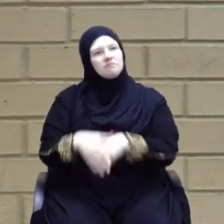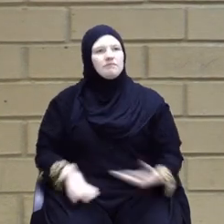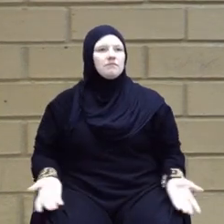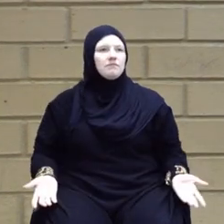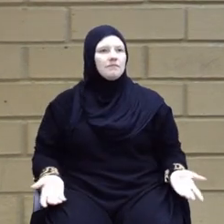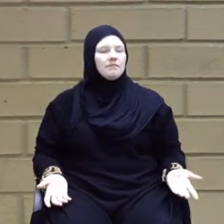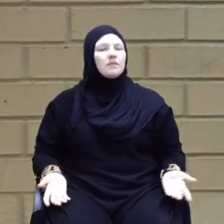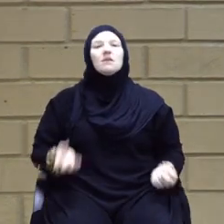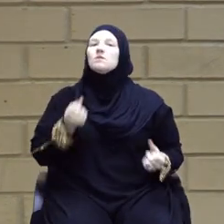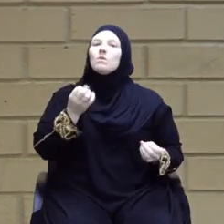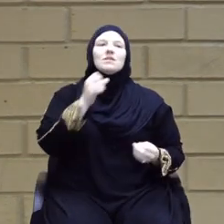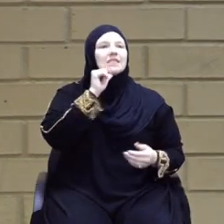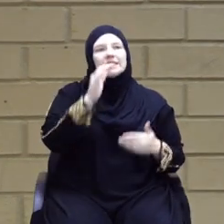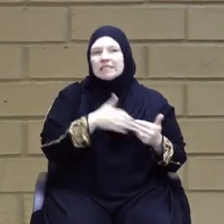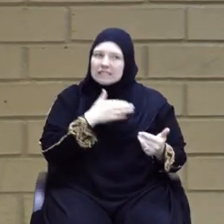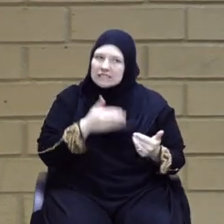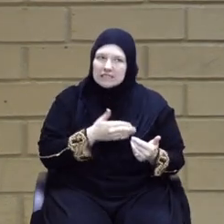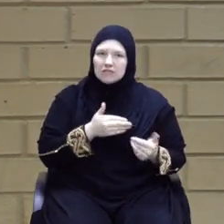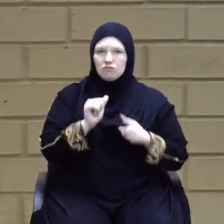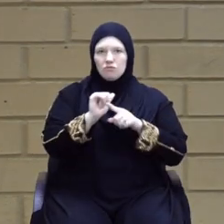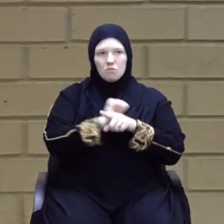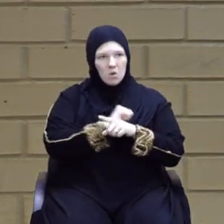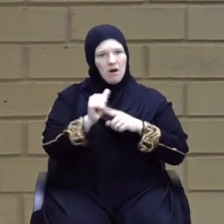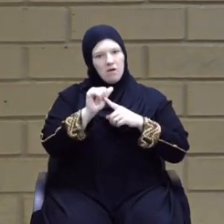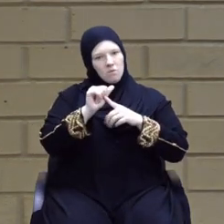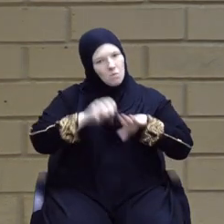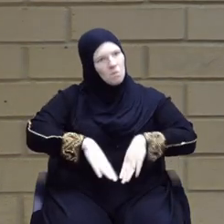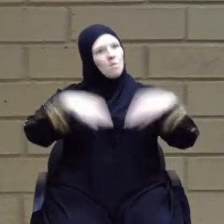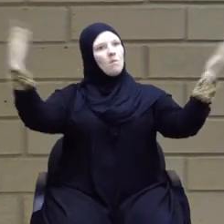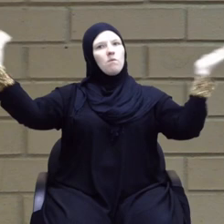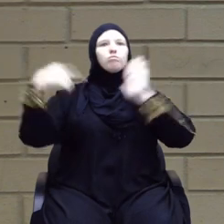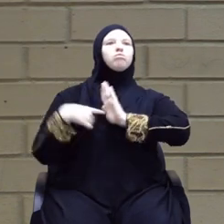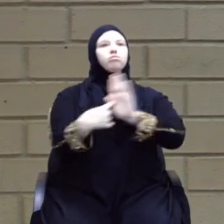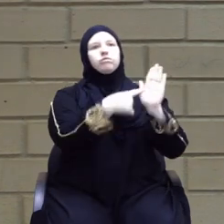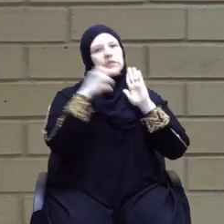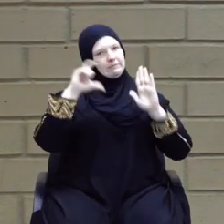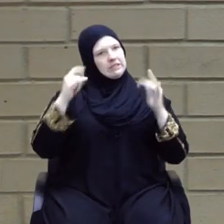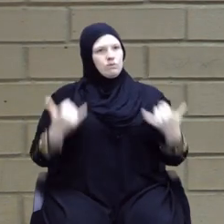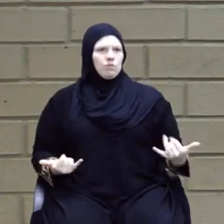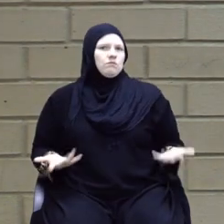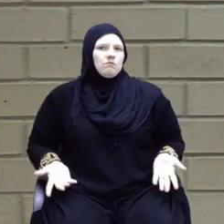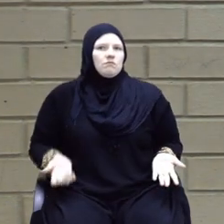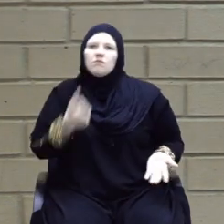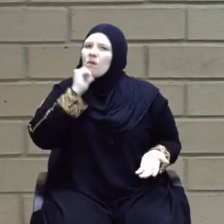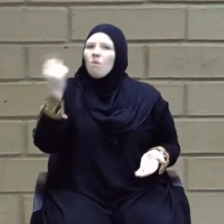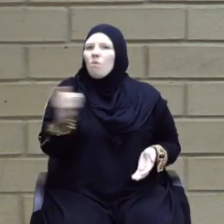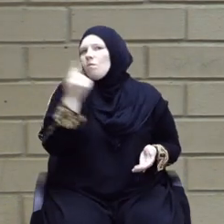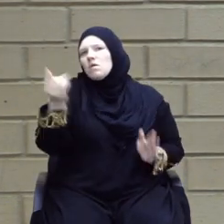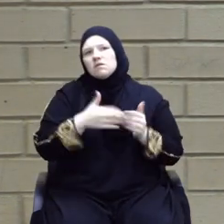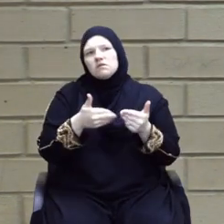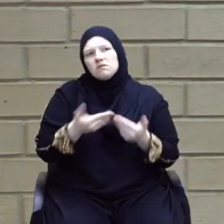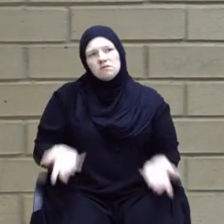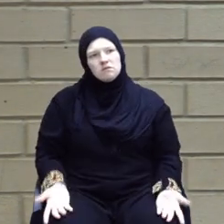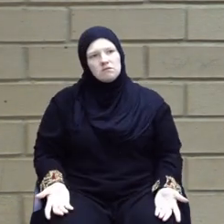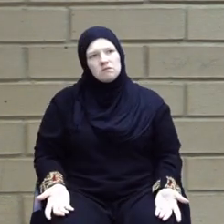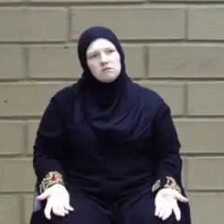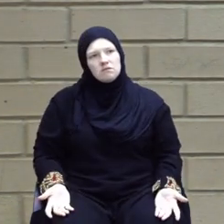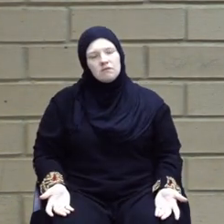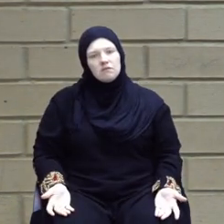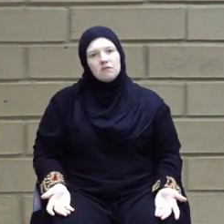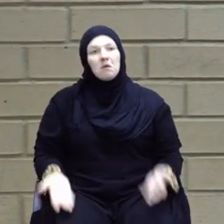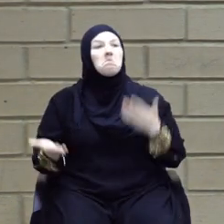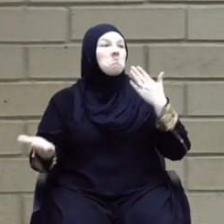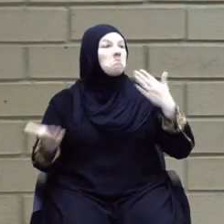So it is not easy to be a Muslim today. It is not easy to be a Muslim. Maybe you've